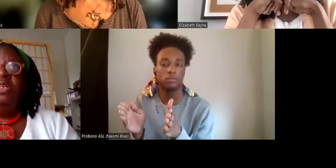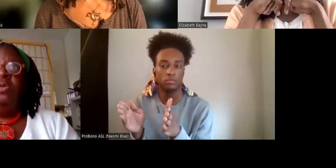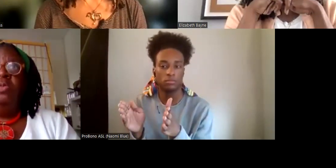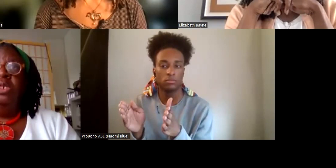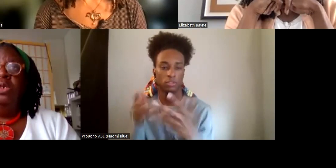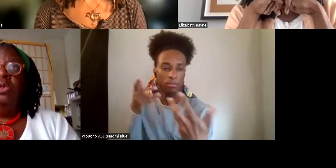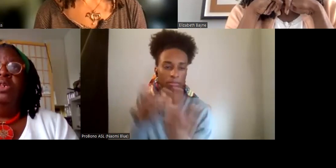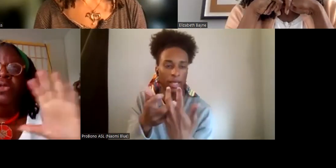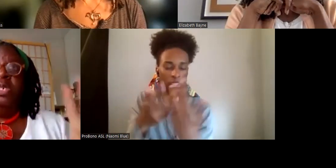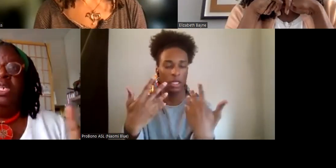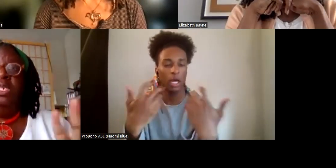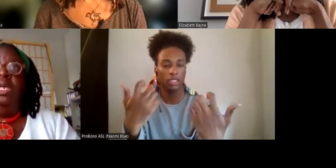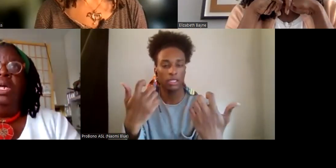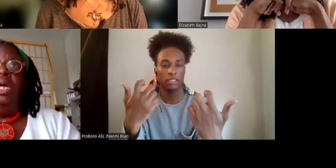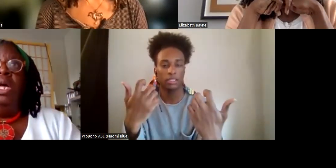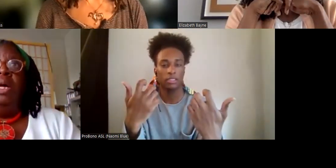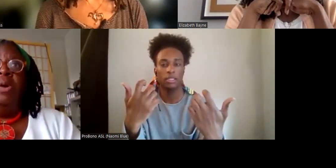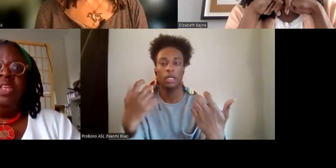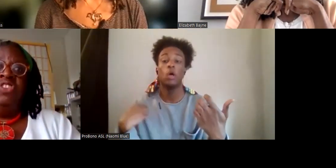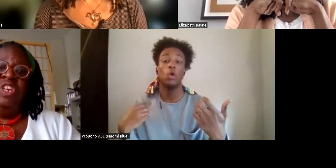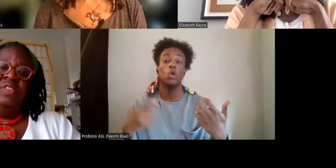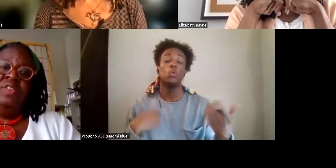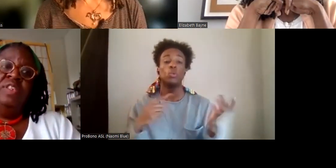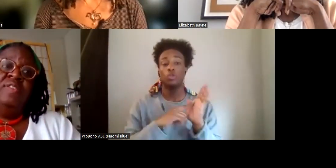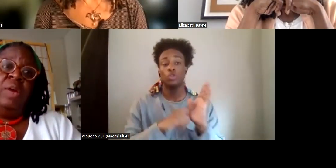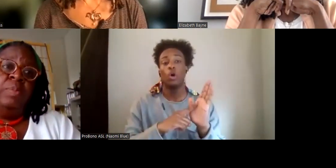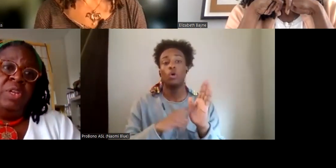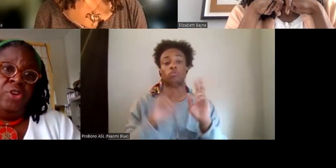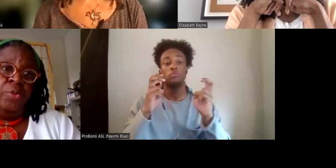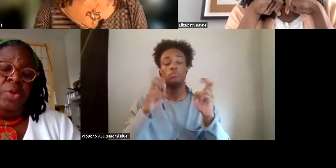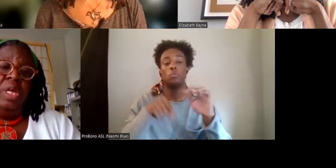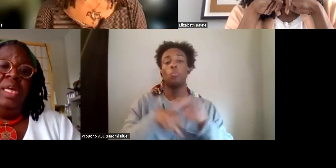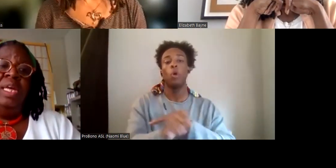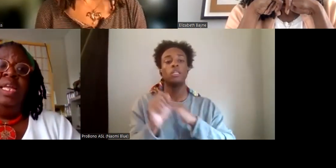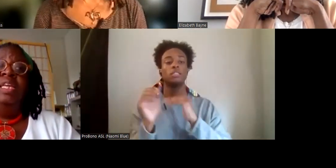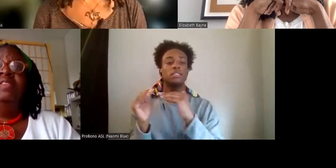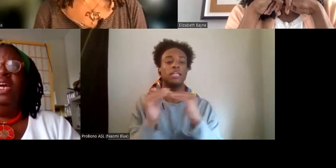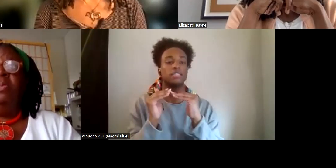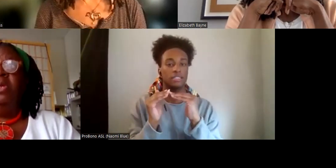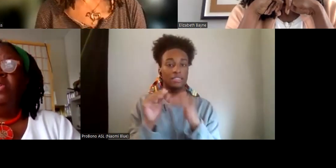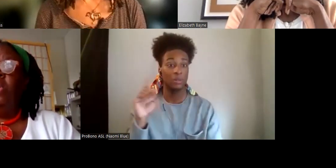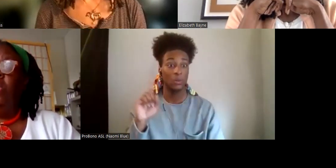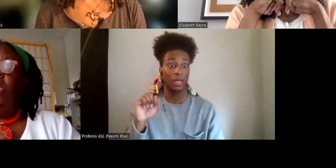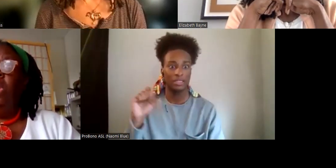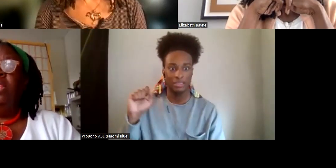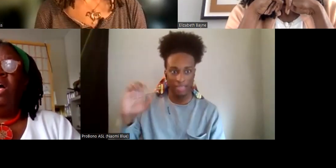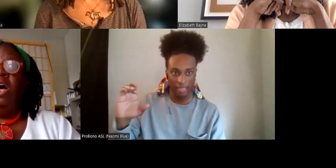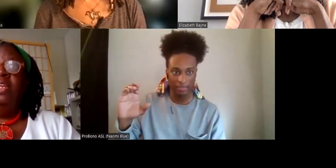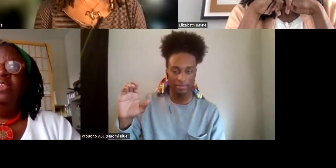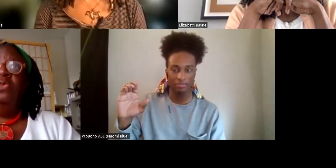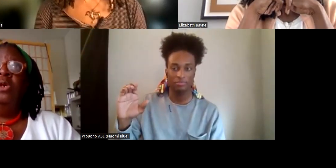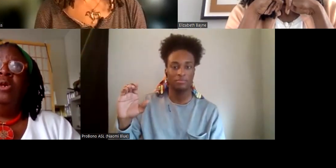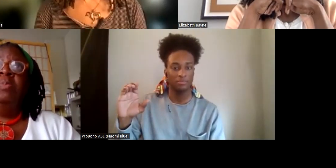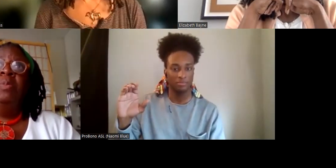We filmed or screened Birthing Justice in Sacramento. And in Sacramento,